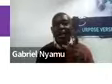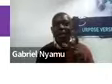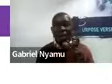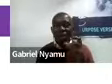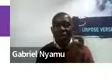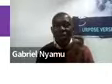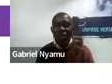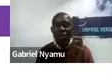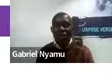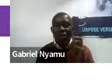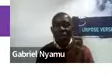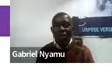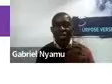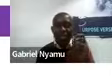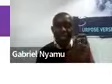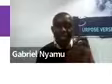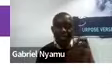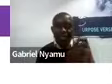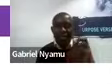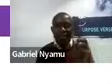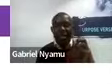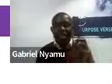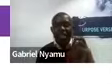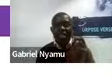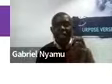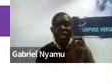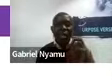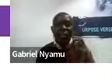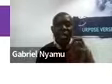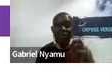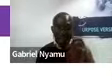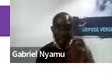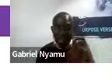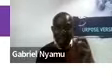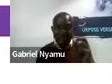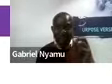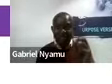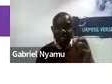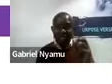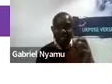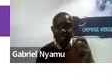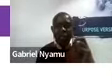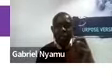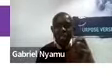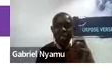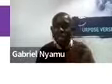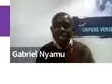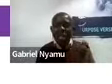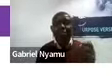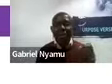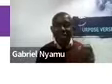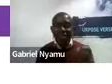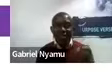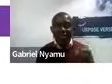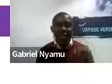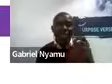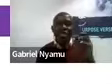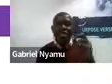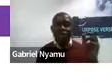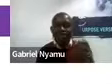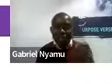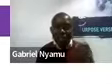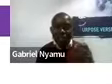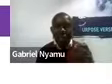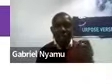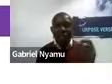here you allow me to position something that we are a product of a design. We did not just happen. It doesn't matter